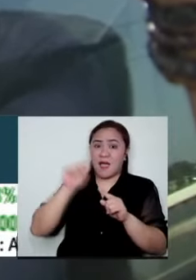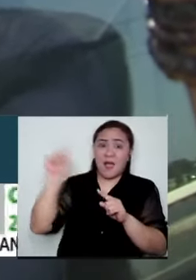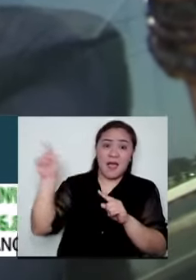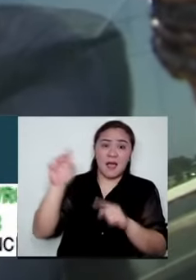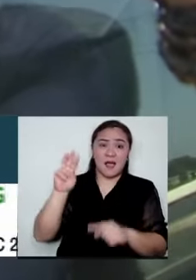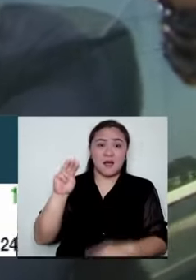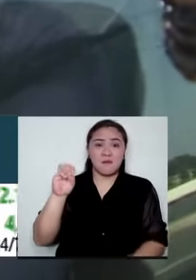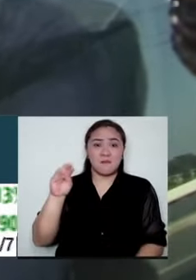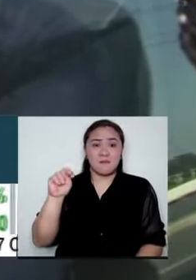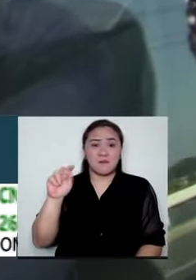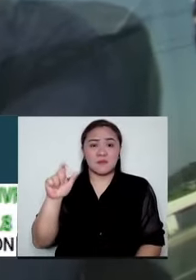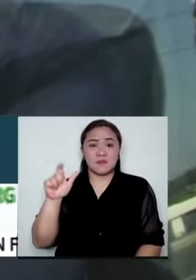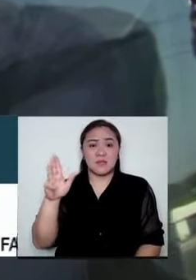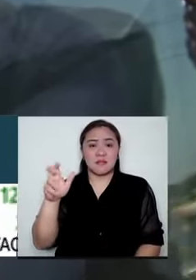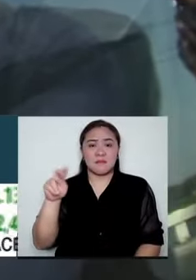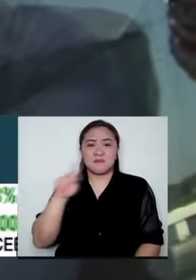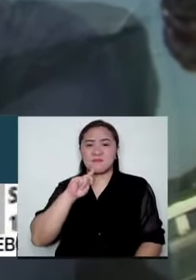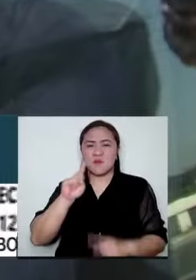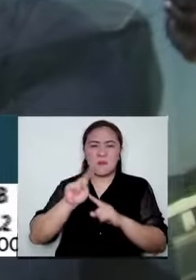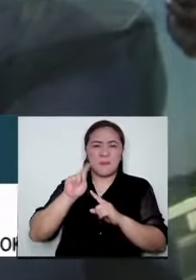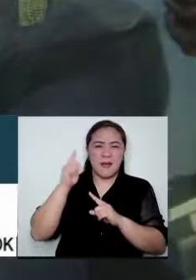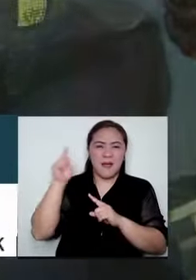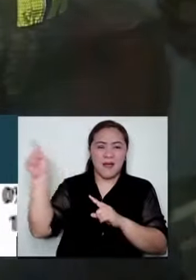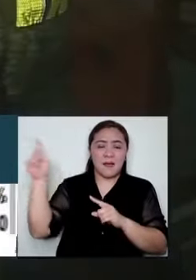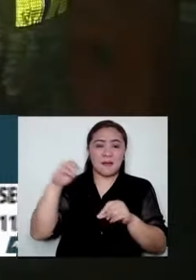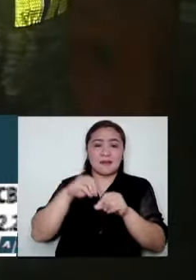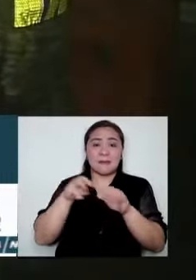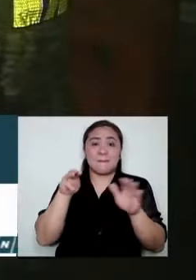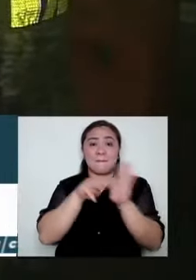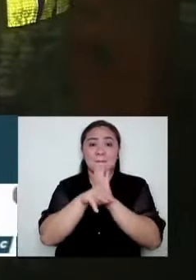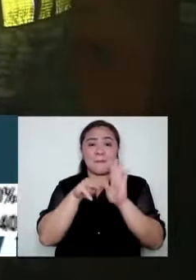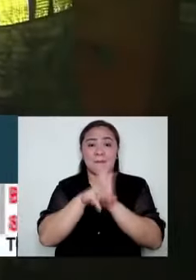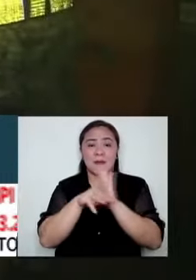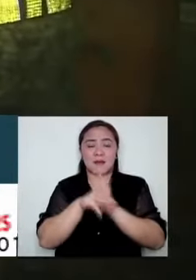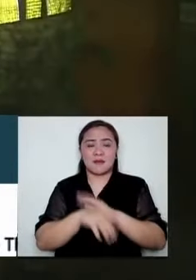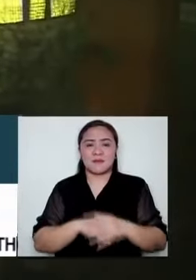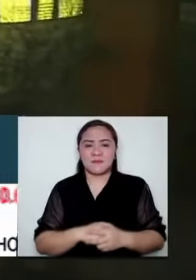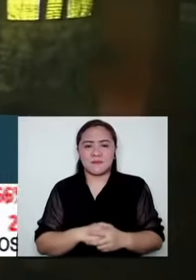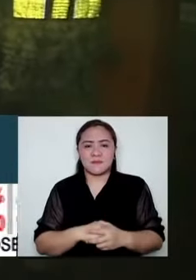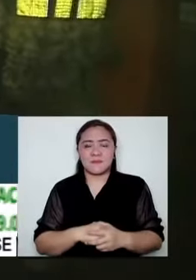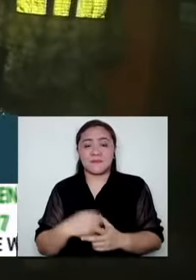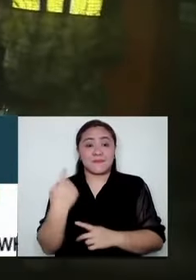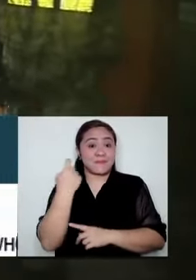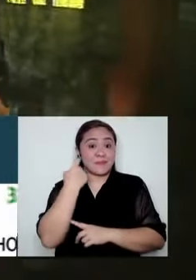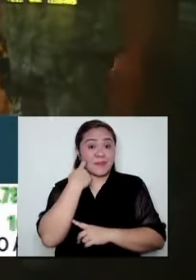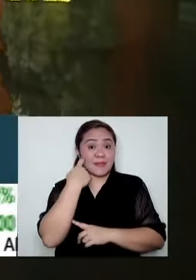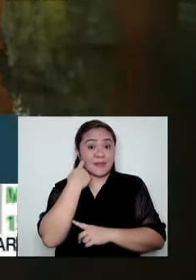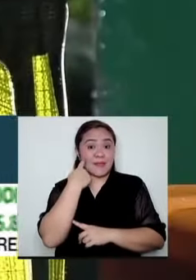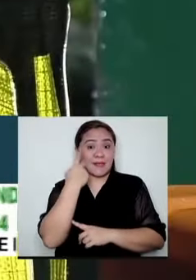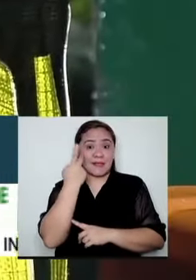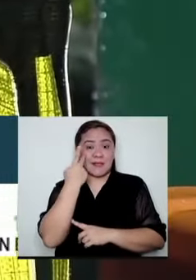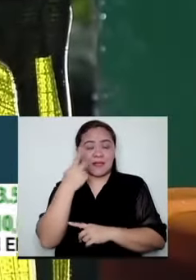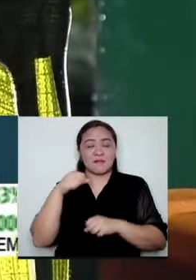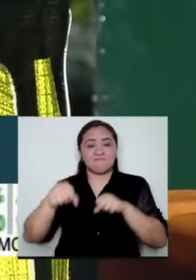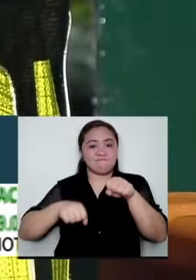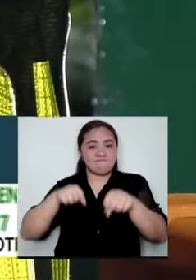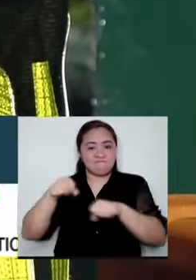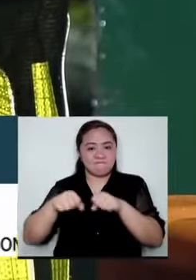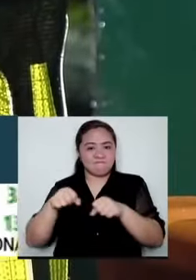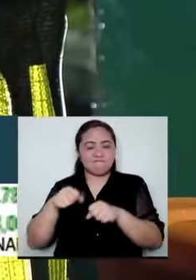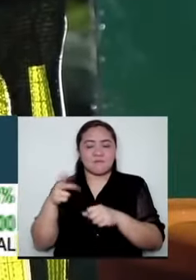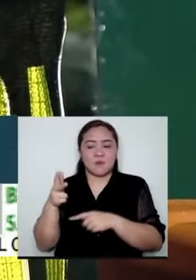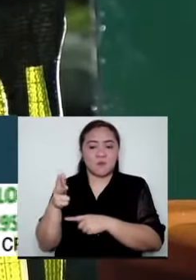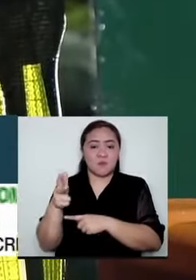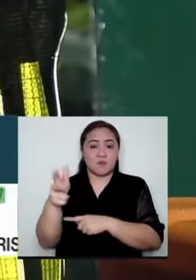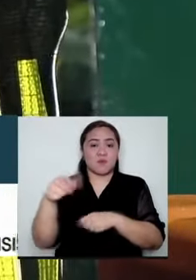Abot ng Montalban? Oo, hanggang Marikina. Earlier today, we have seen bikers and motorcycle riders who were